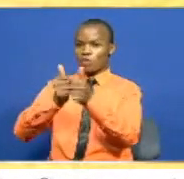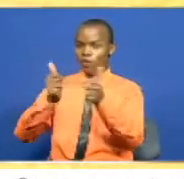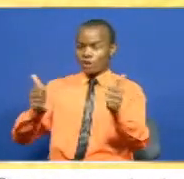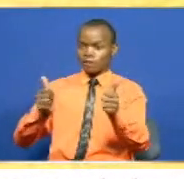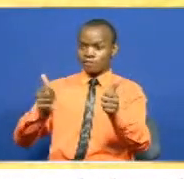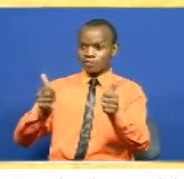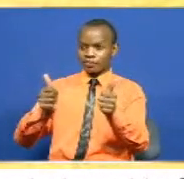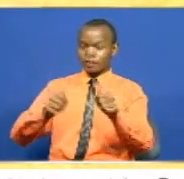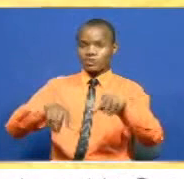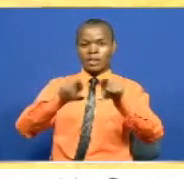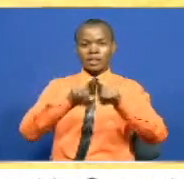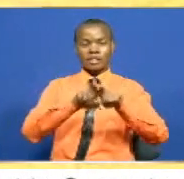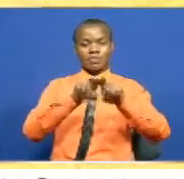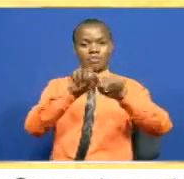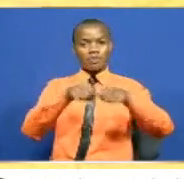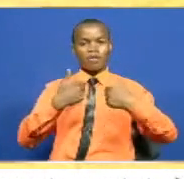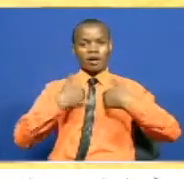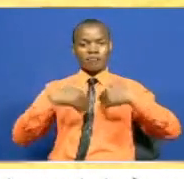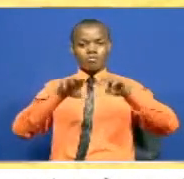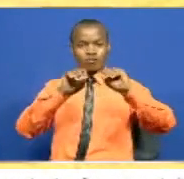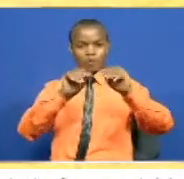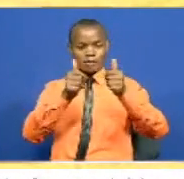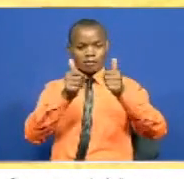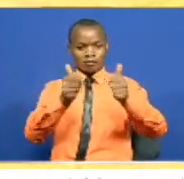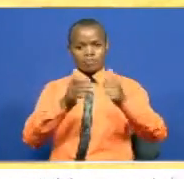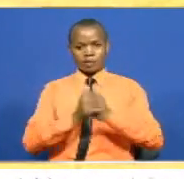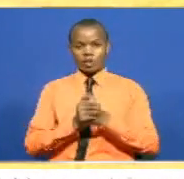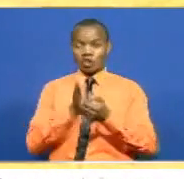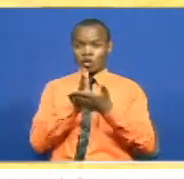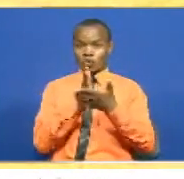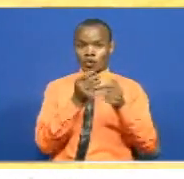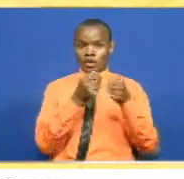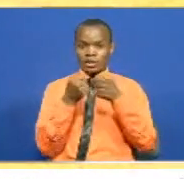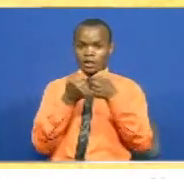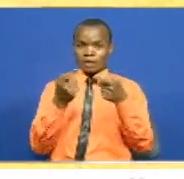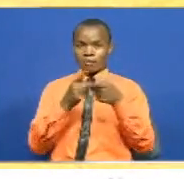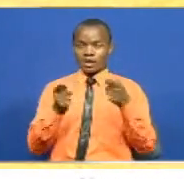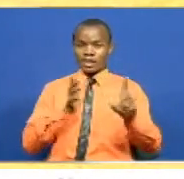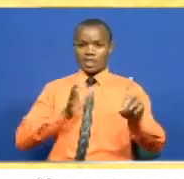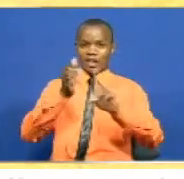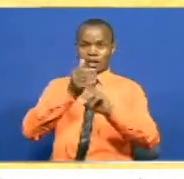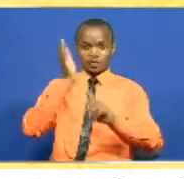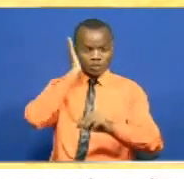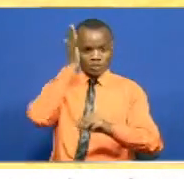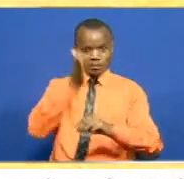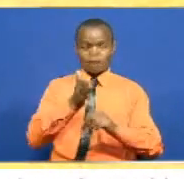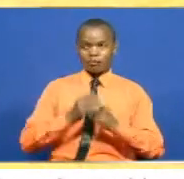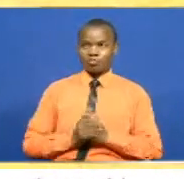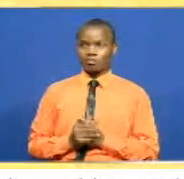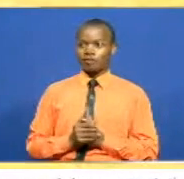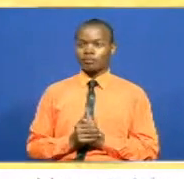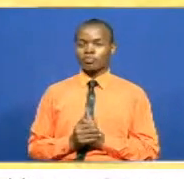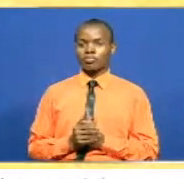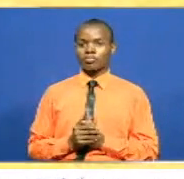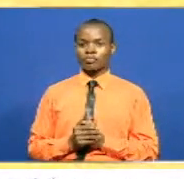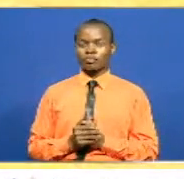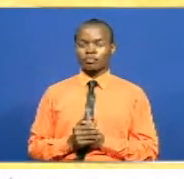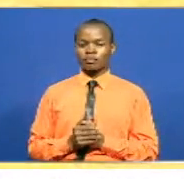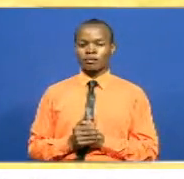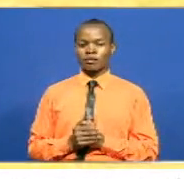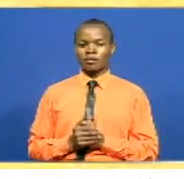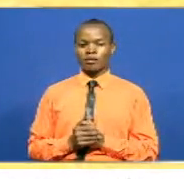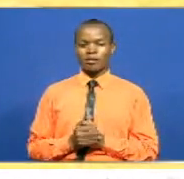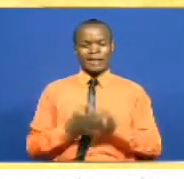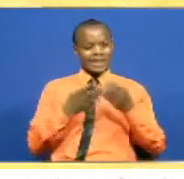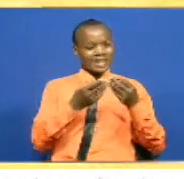and have that marked standard. It's a challenge, but we are going to make it, I know and I believe. Yeah. How easy or hard